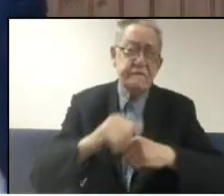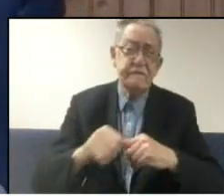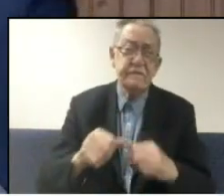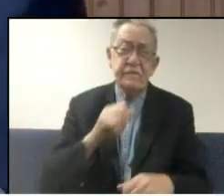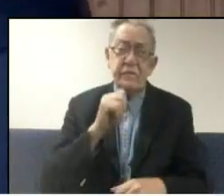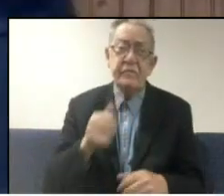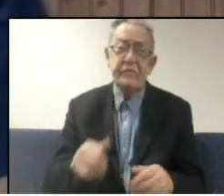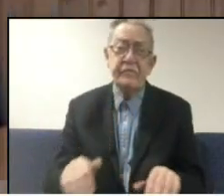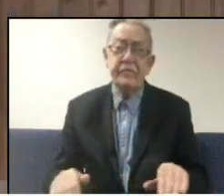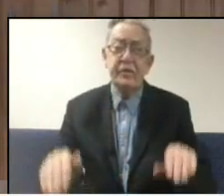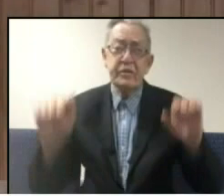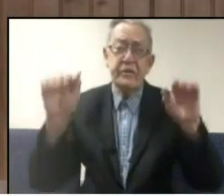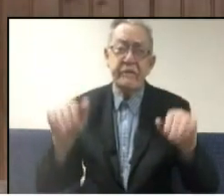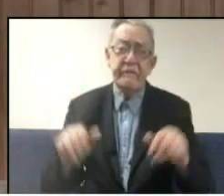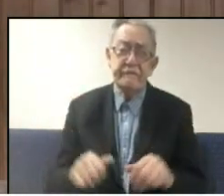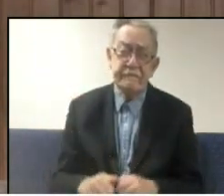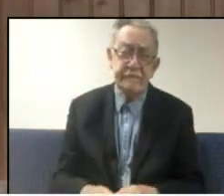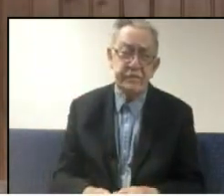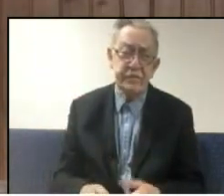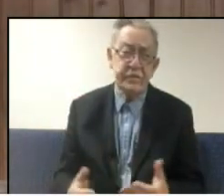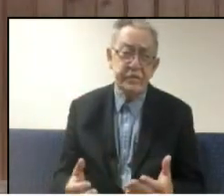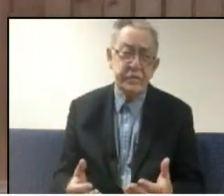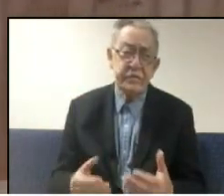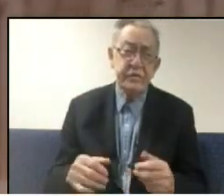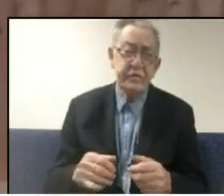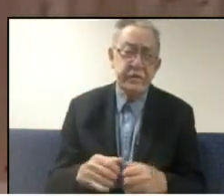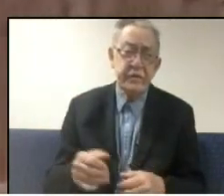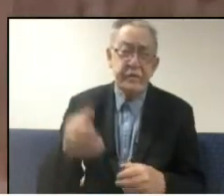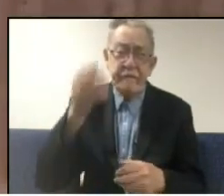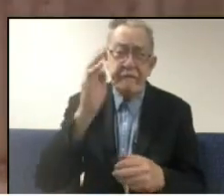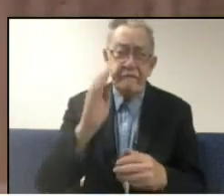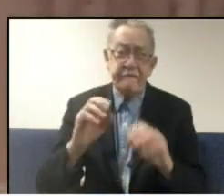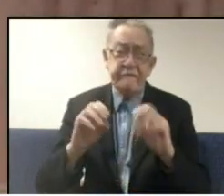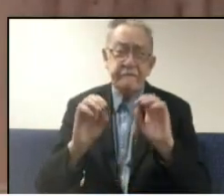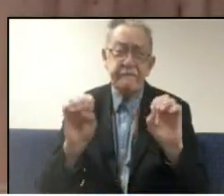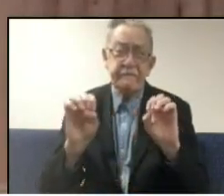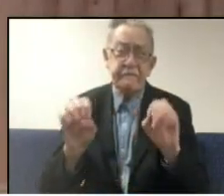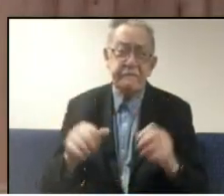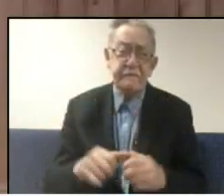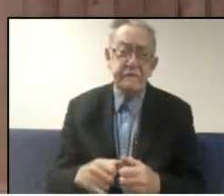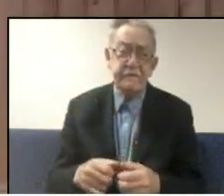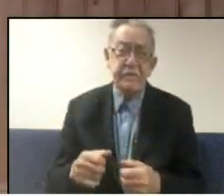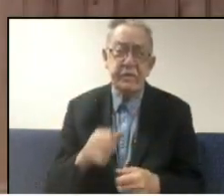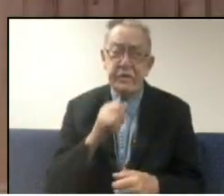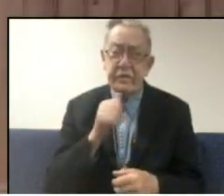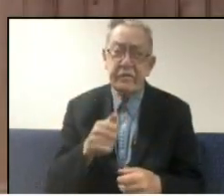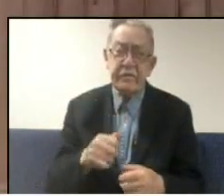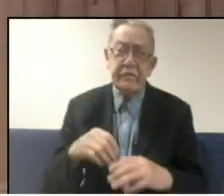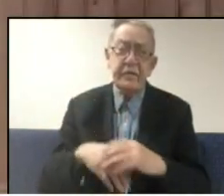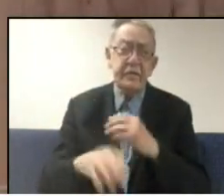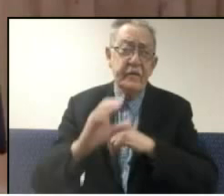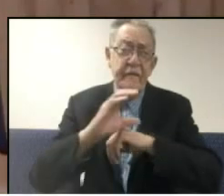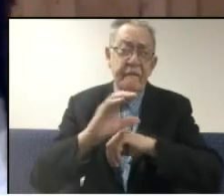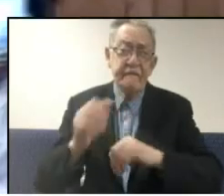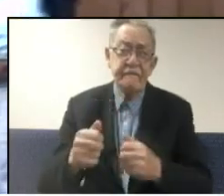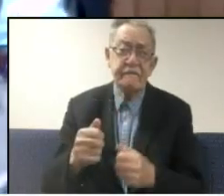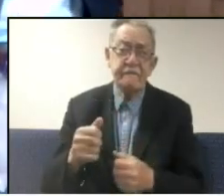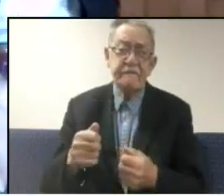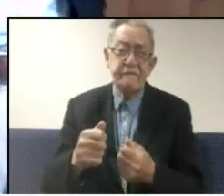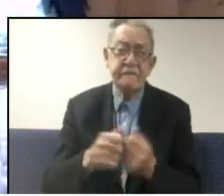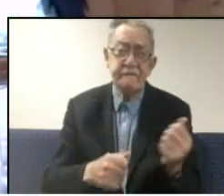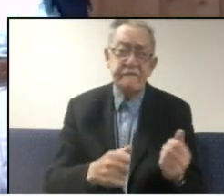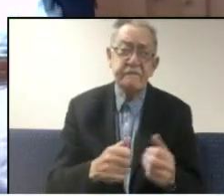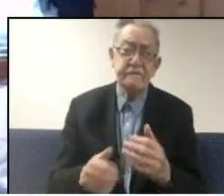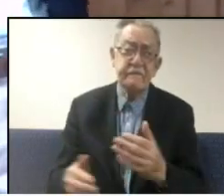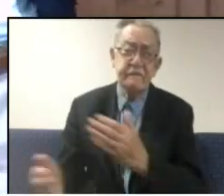raised in VBS. You weren't one who was there every Sunday. You don't have a background in that. And so you, as